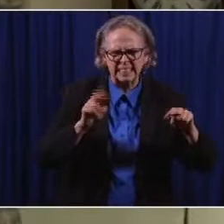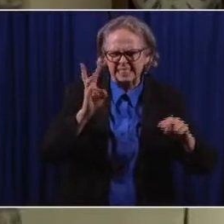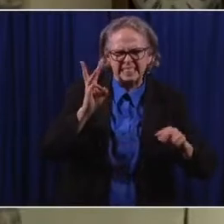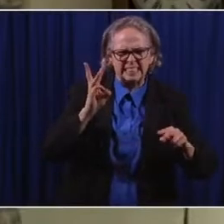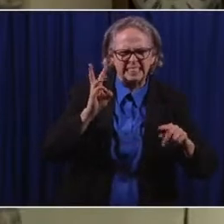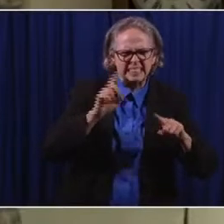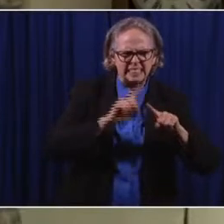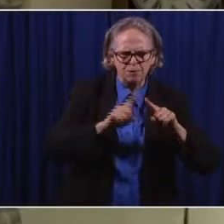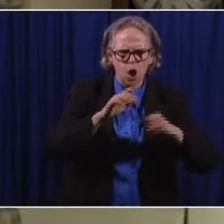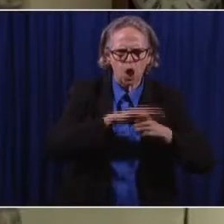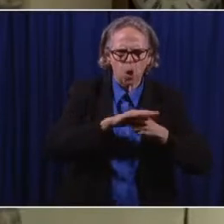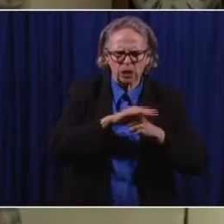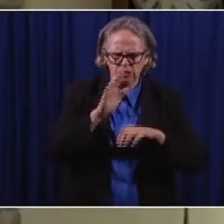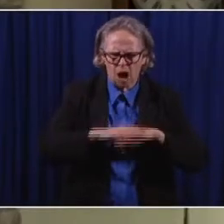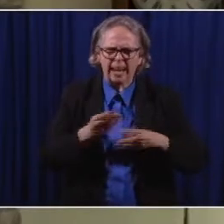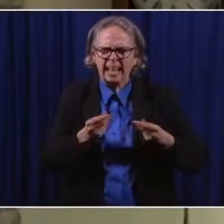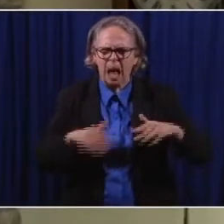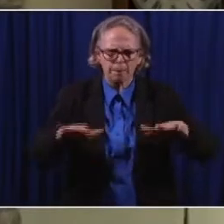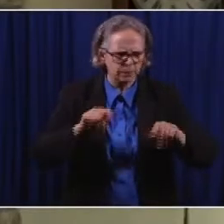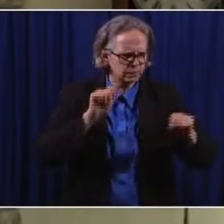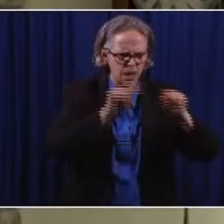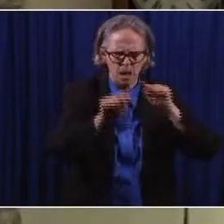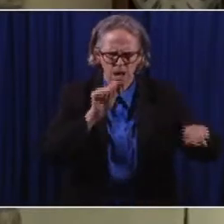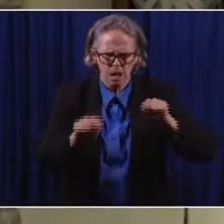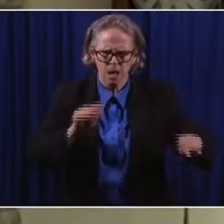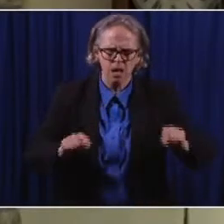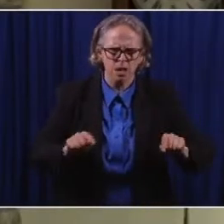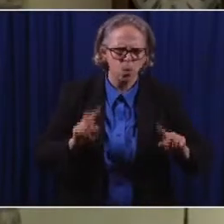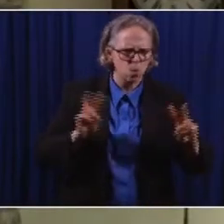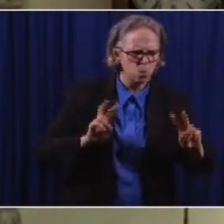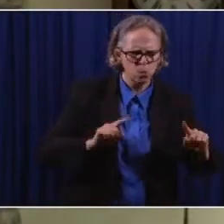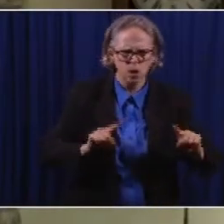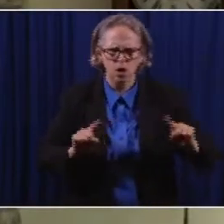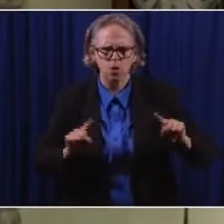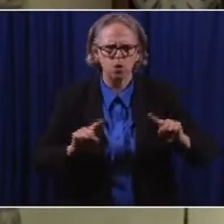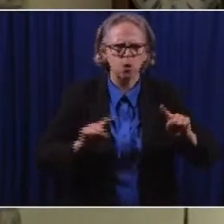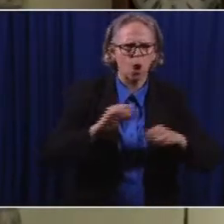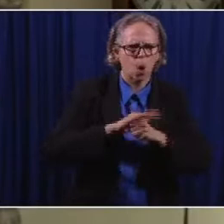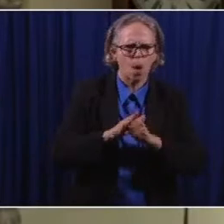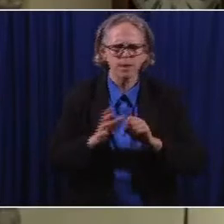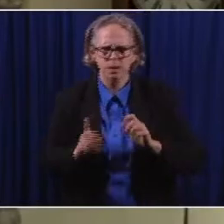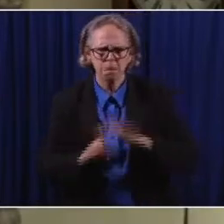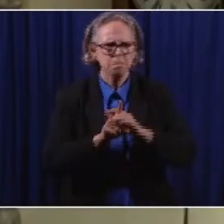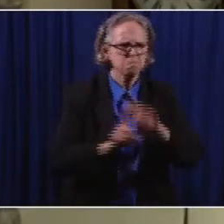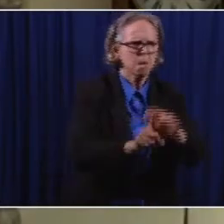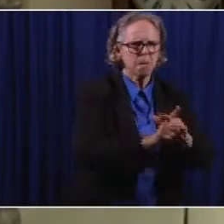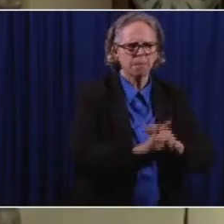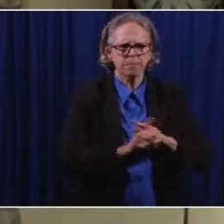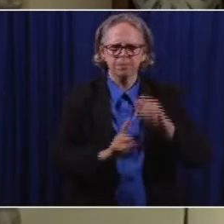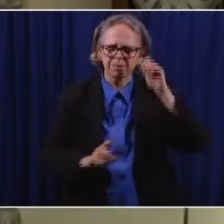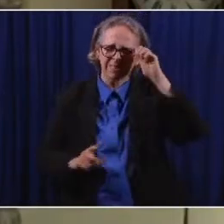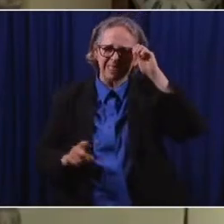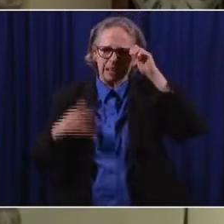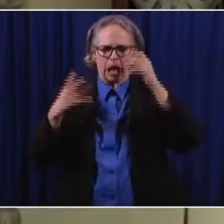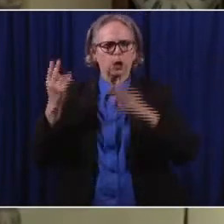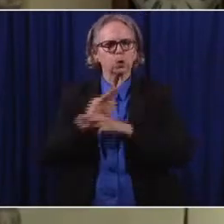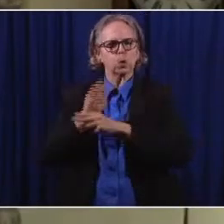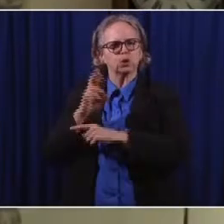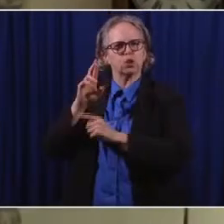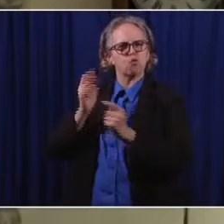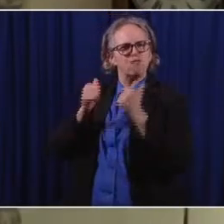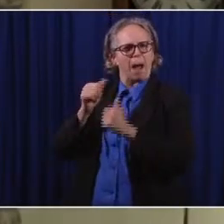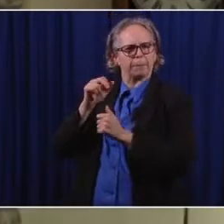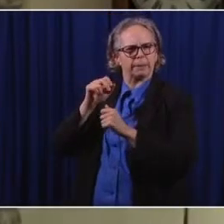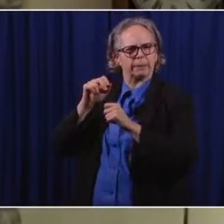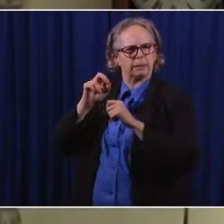Ohio State alongside rapid student testing that they're doing to better track COVID-19 on campus. The goal